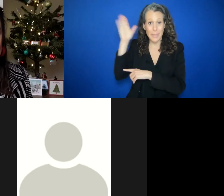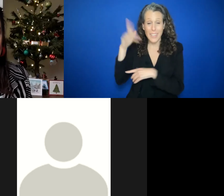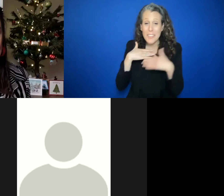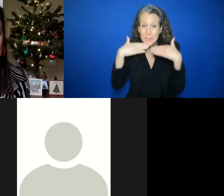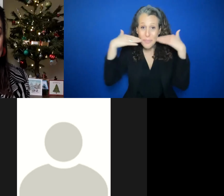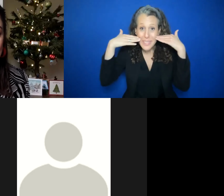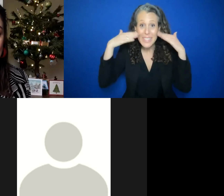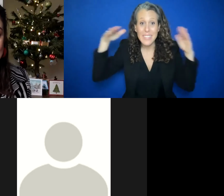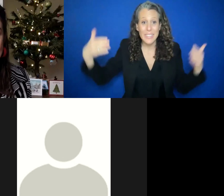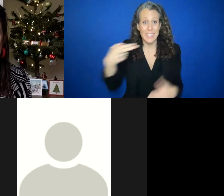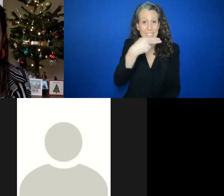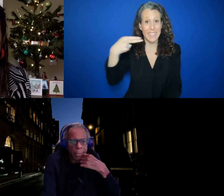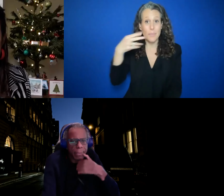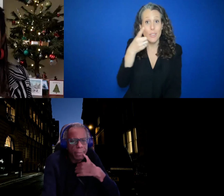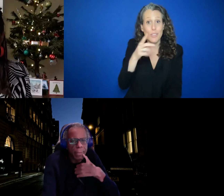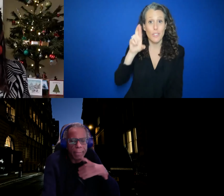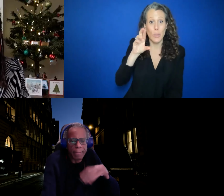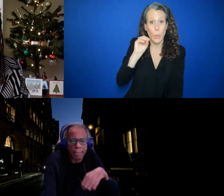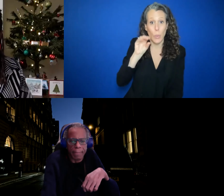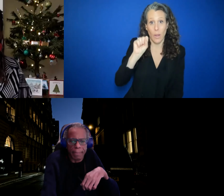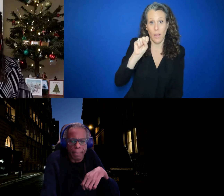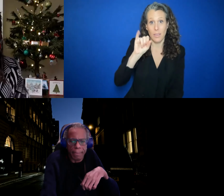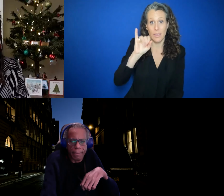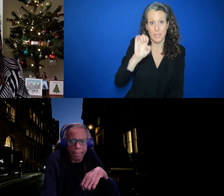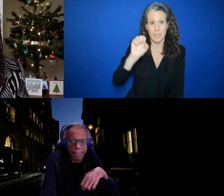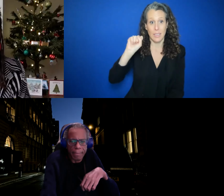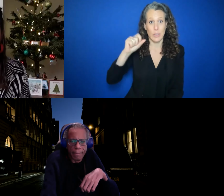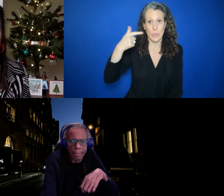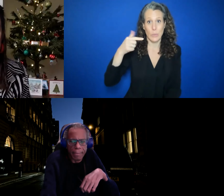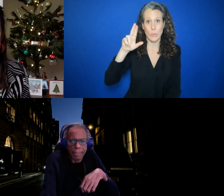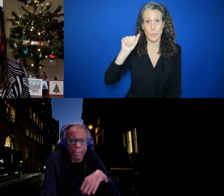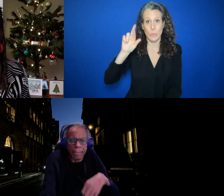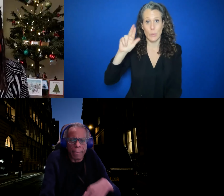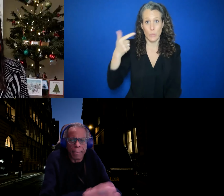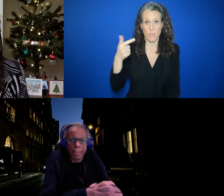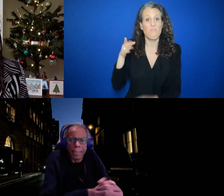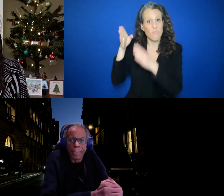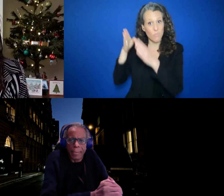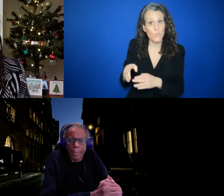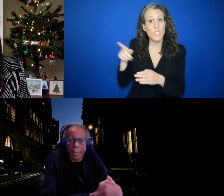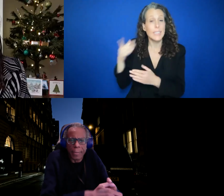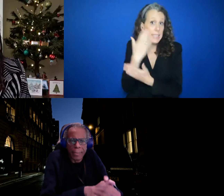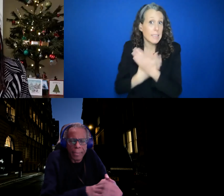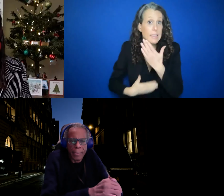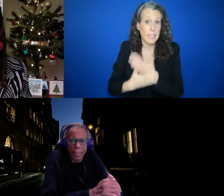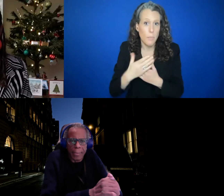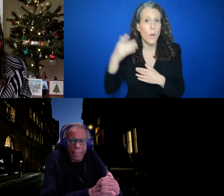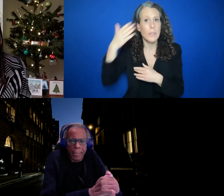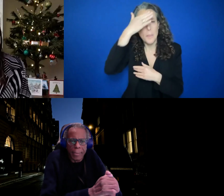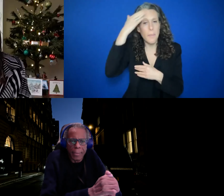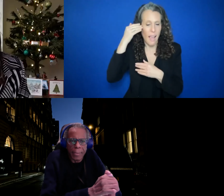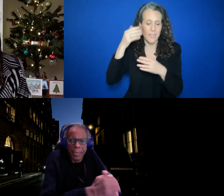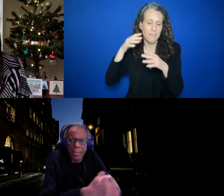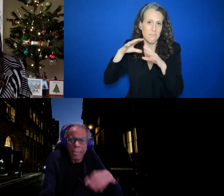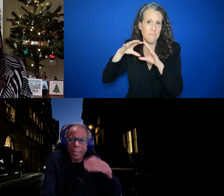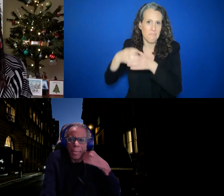introduce to you Dr. Aussie Stewart. Dr. Stewart is a disabled person from a Black and minority ethnic background